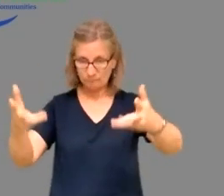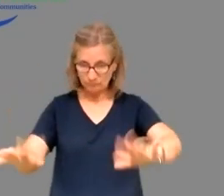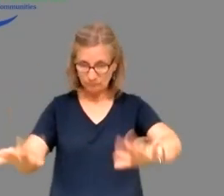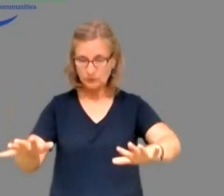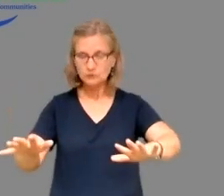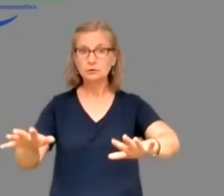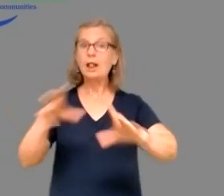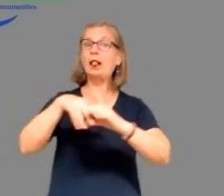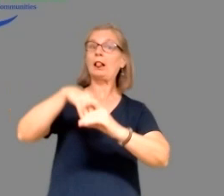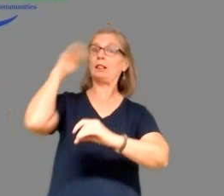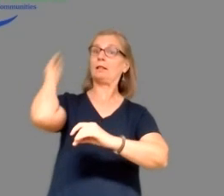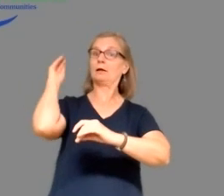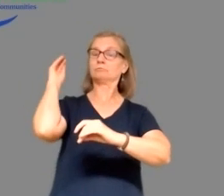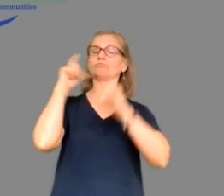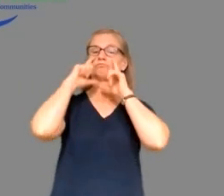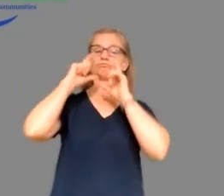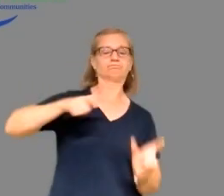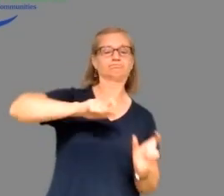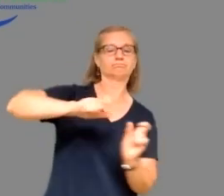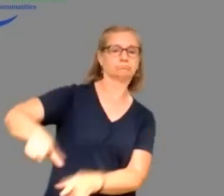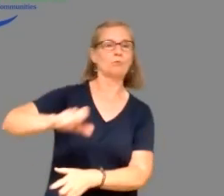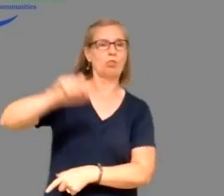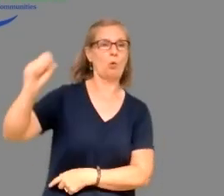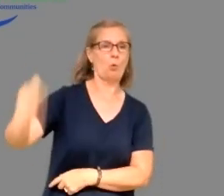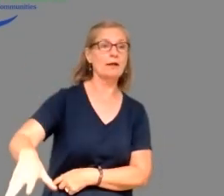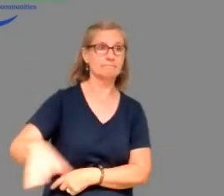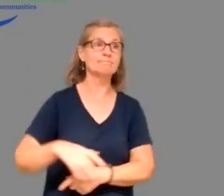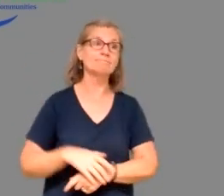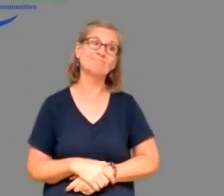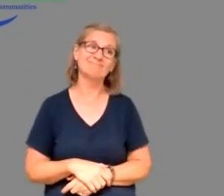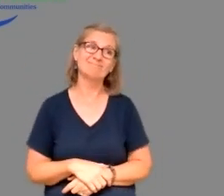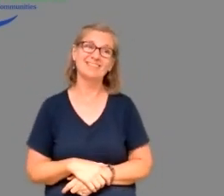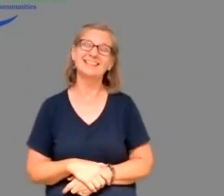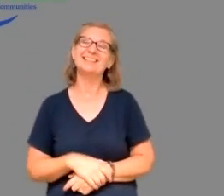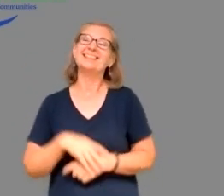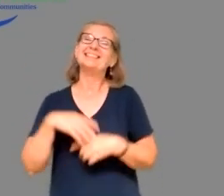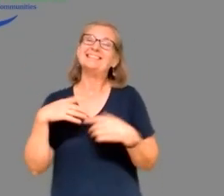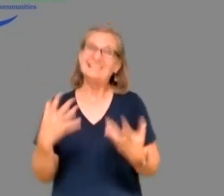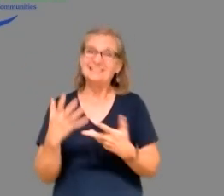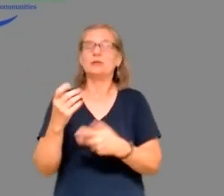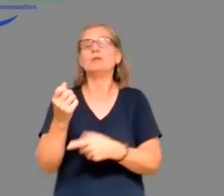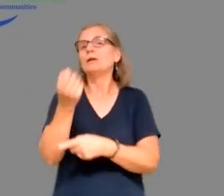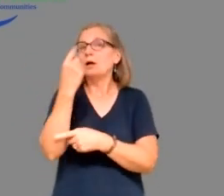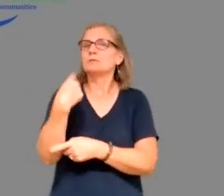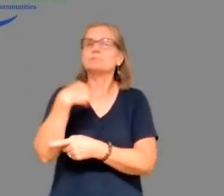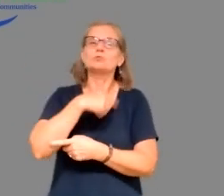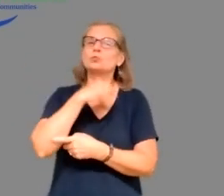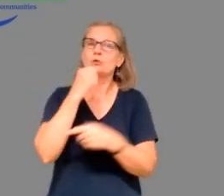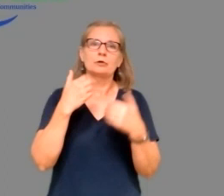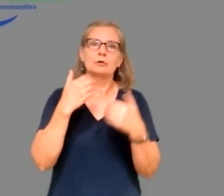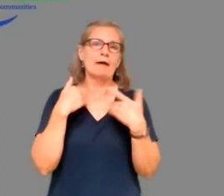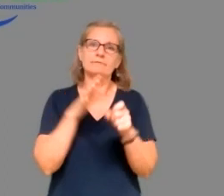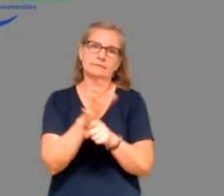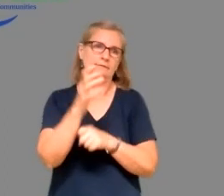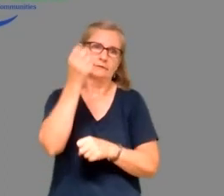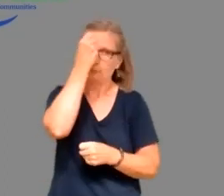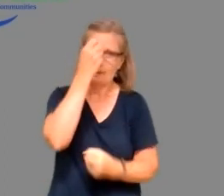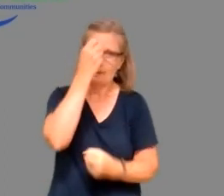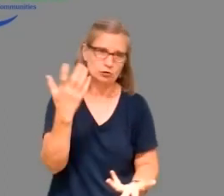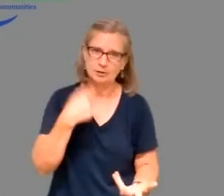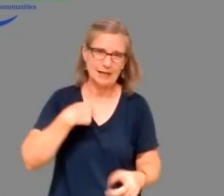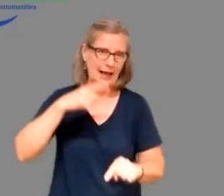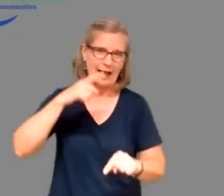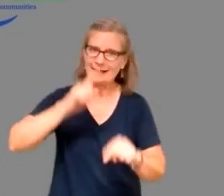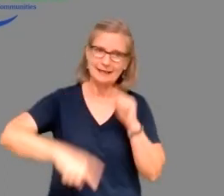But yeah, I would say there's probably a lot of missing information there to be able to discuss exactly how we would recommend use